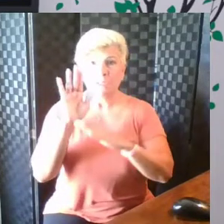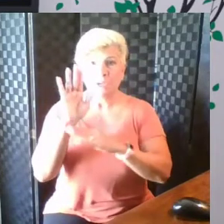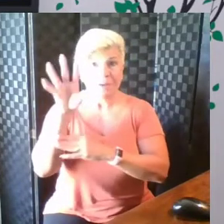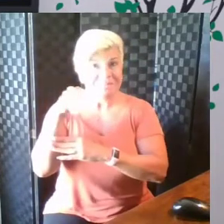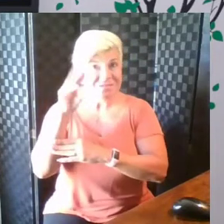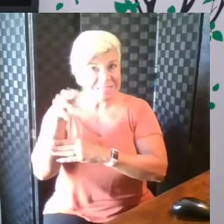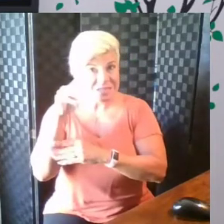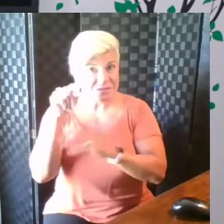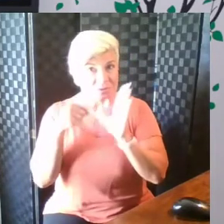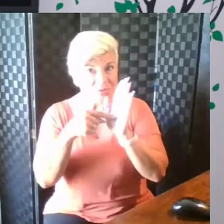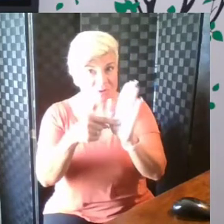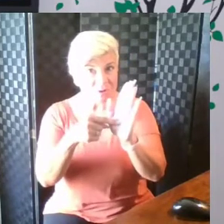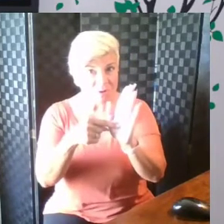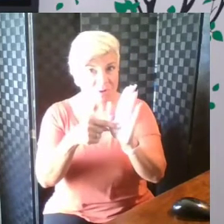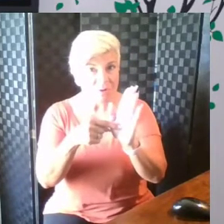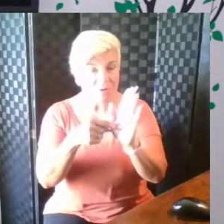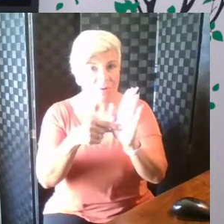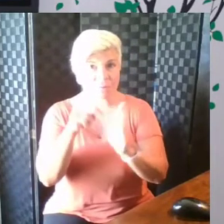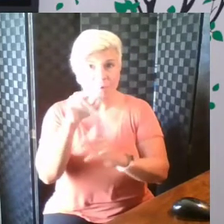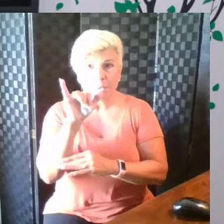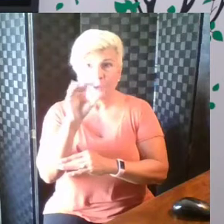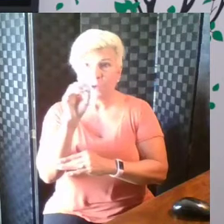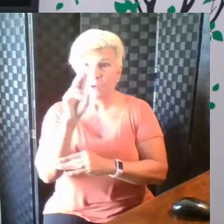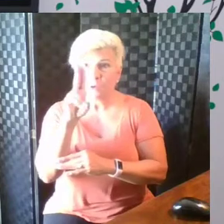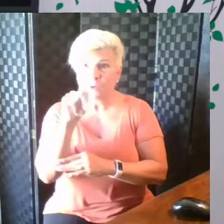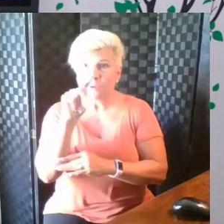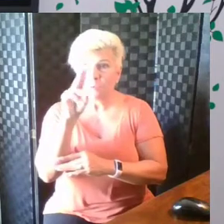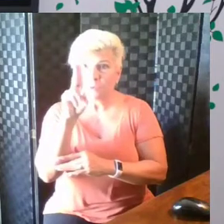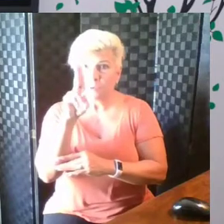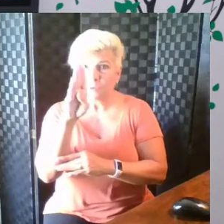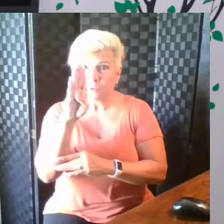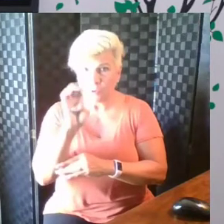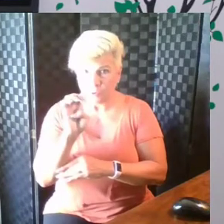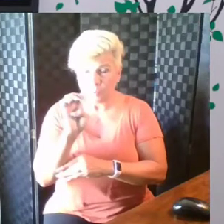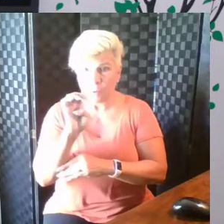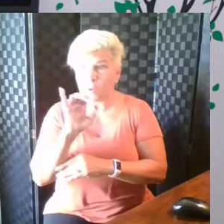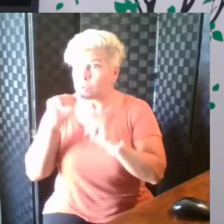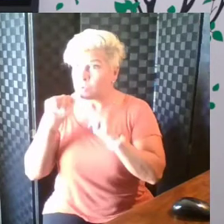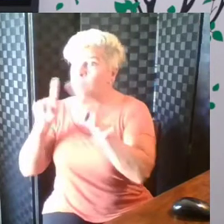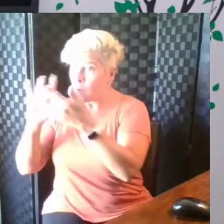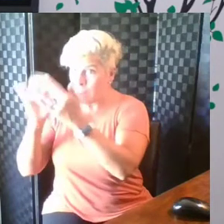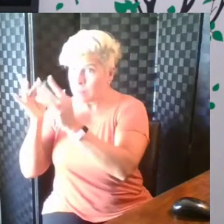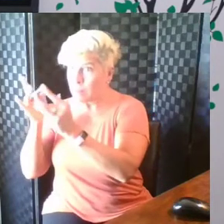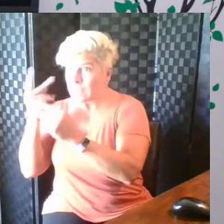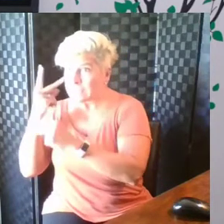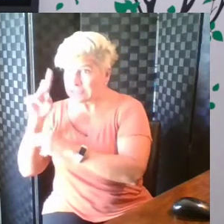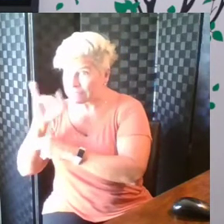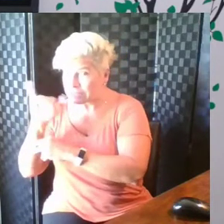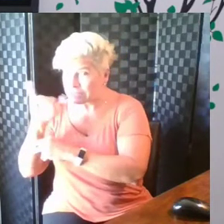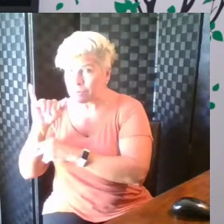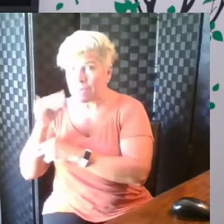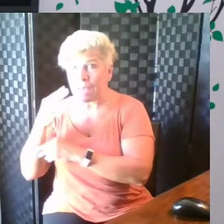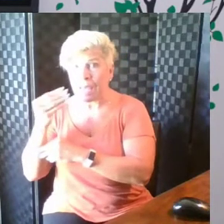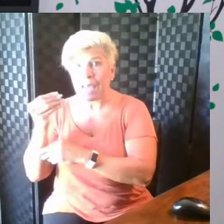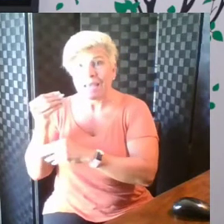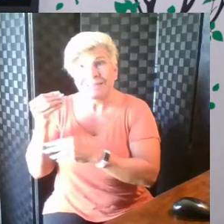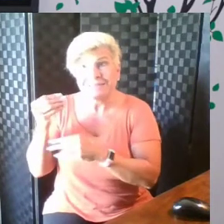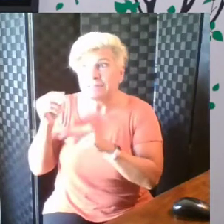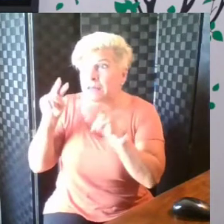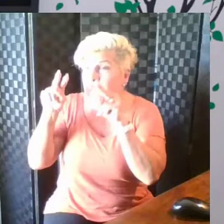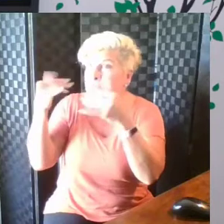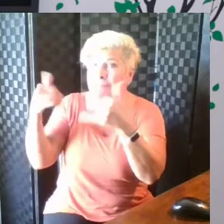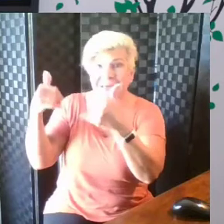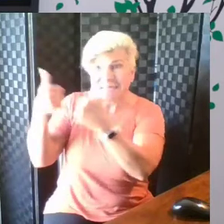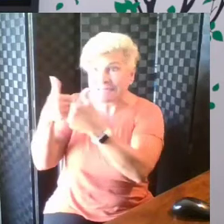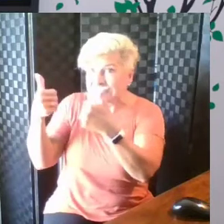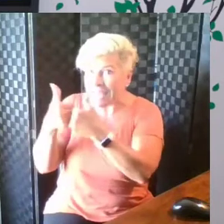you from the Mage Math YouTube channel. They also have a website, which is also Mage Math, and you can go on there and actually play